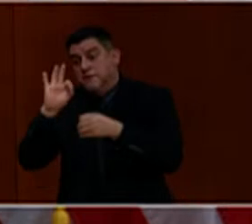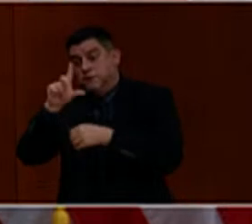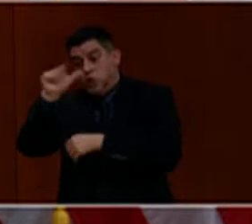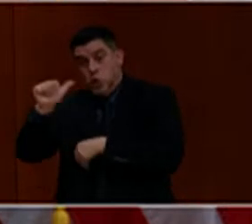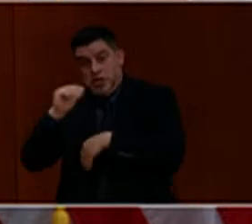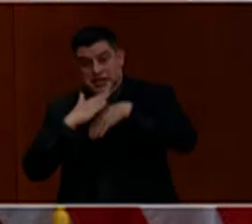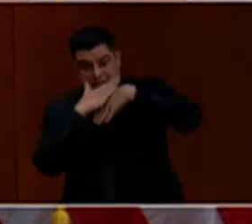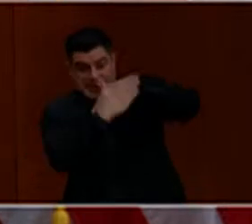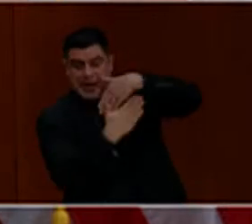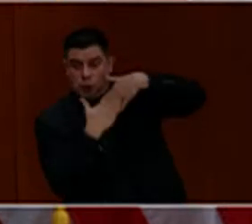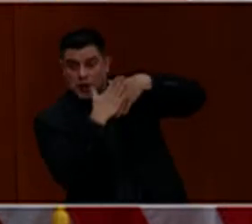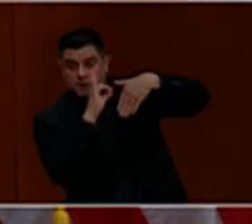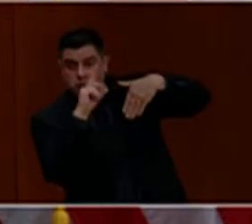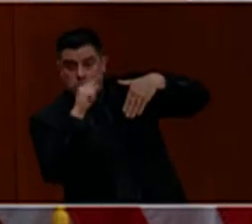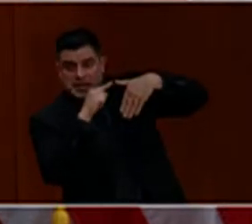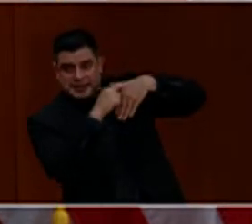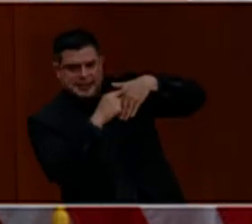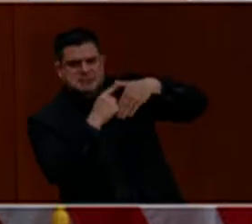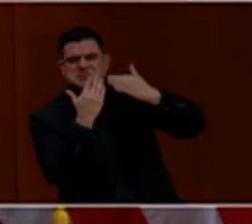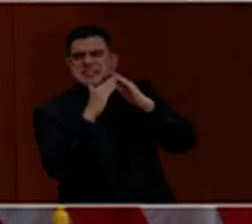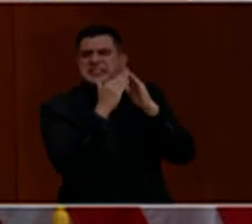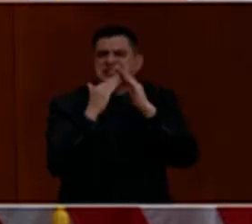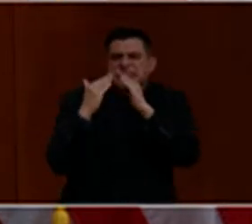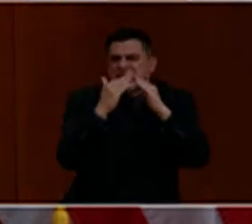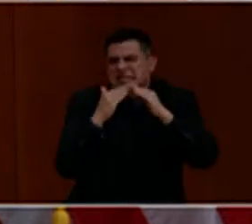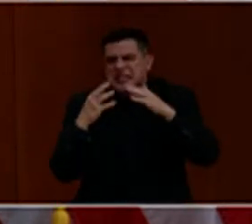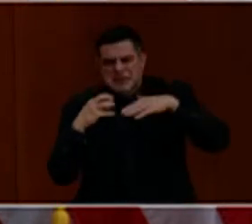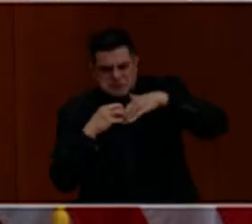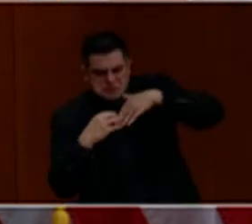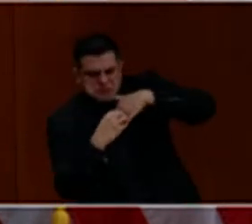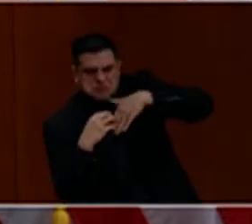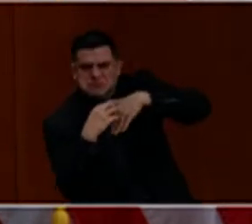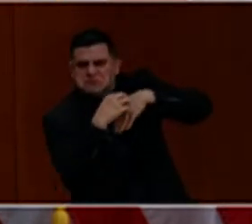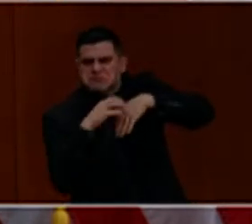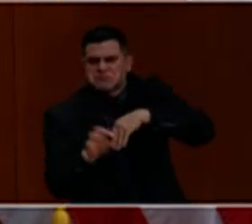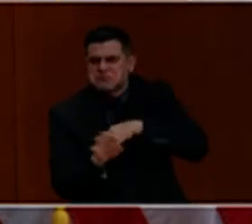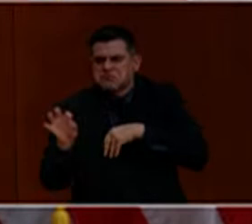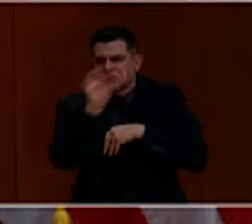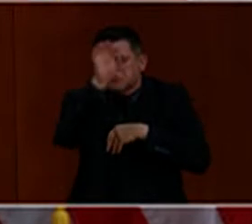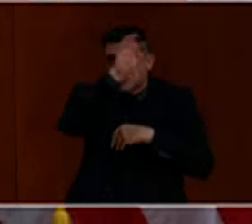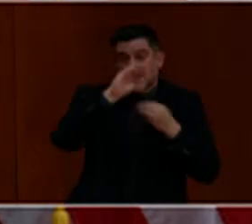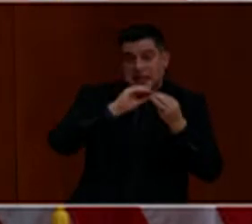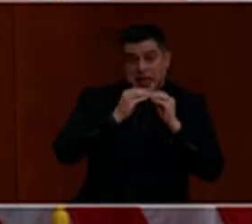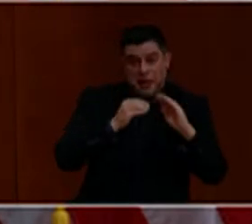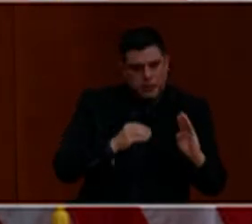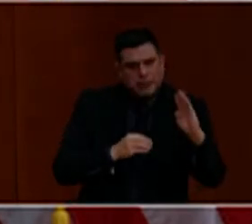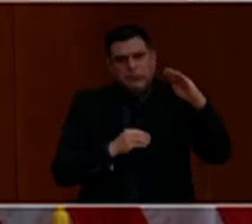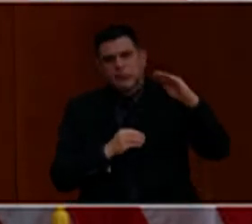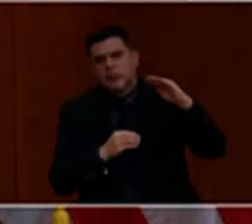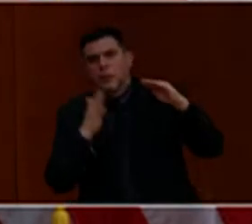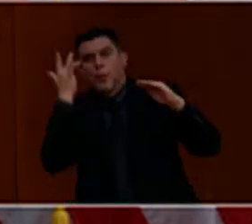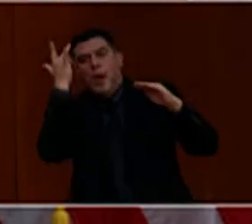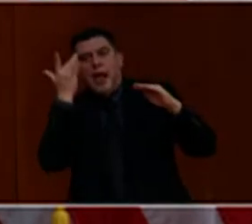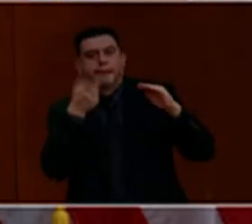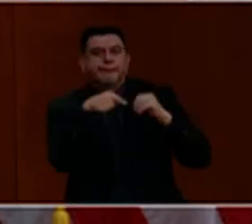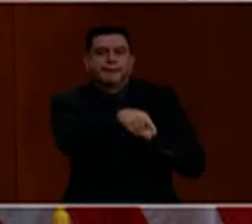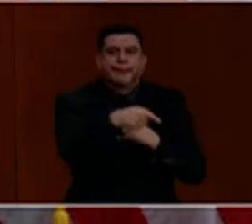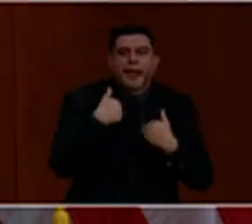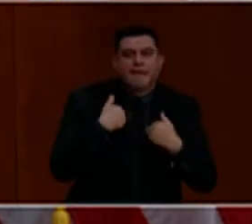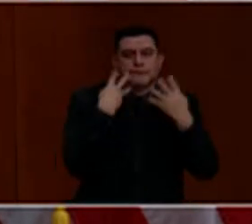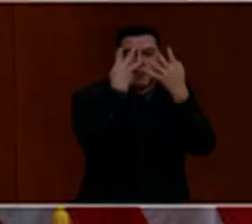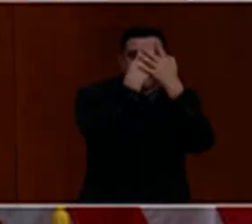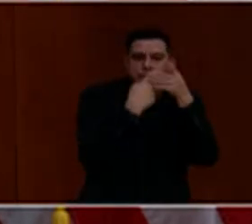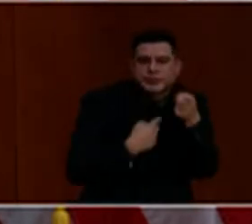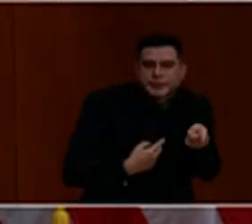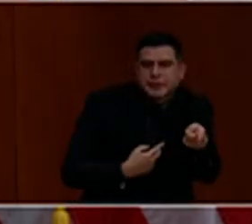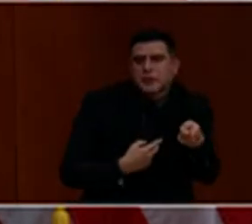positivity because you have prisoners tested or something like that, which is, that's an important issue in of itself. But that's not something that's really reflective